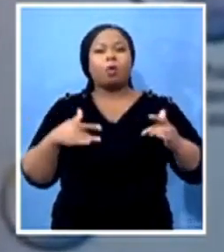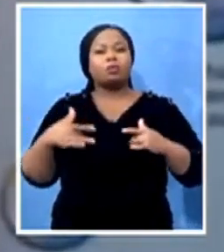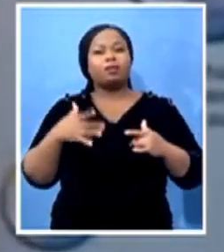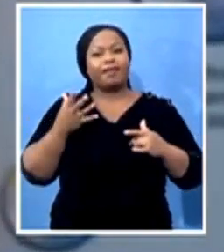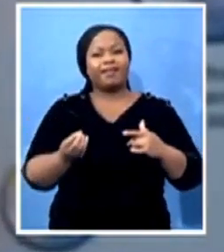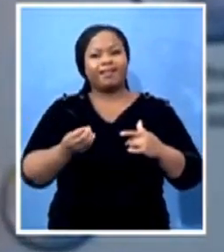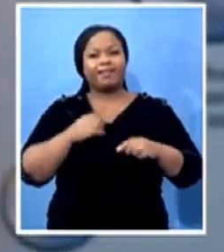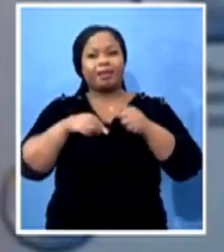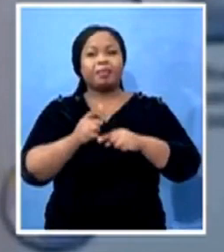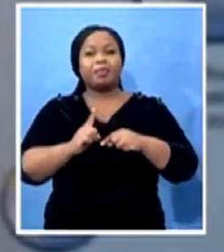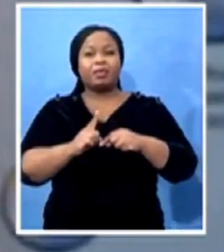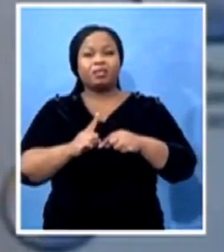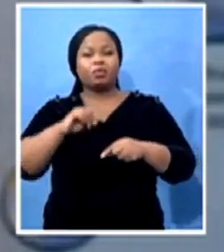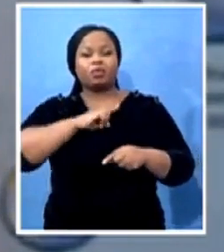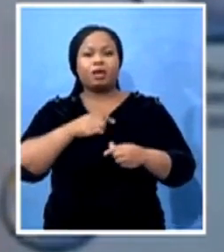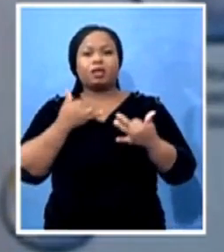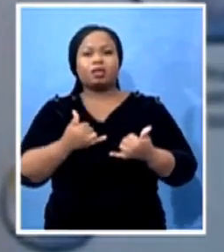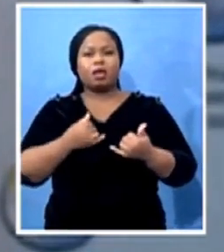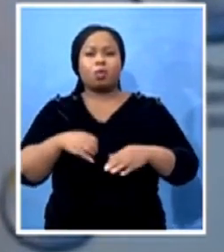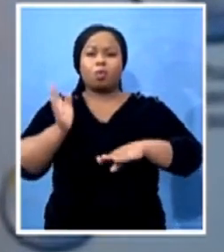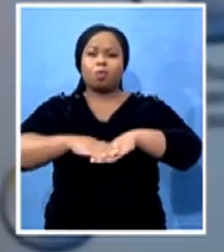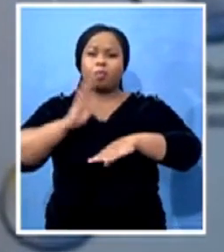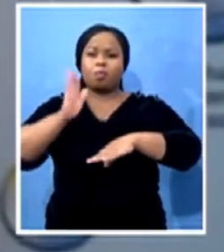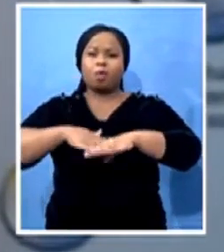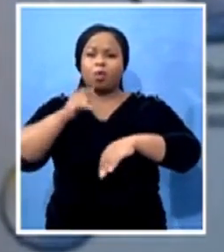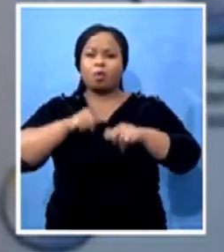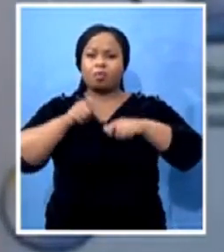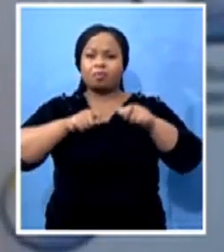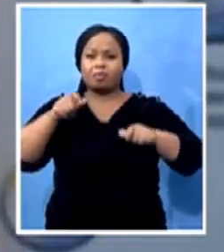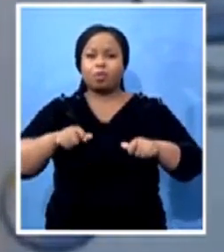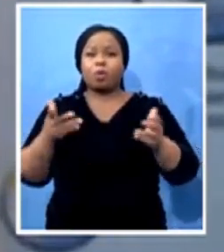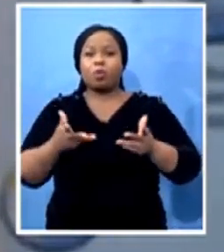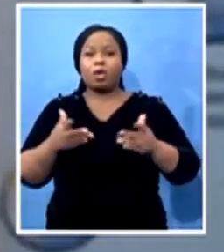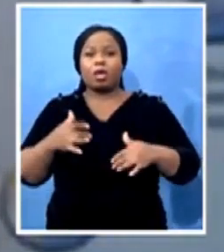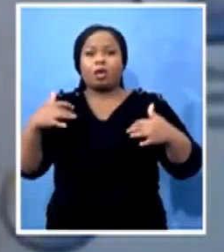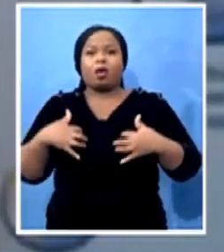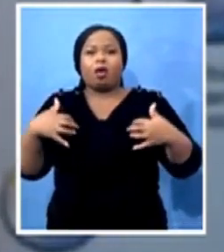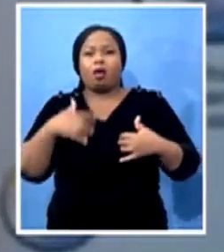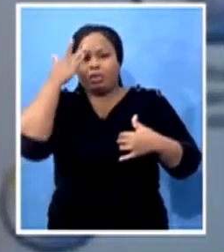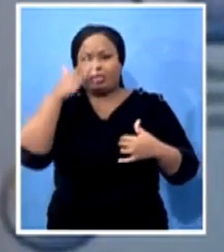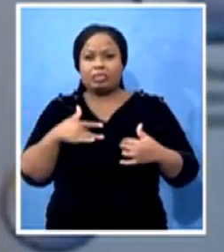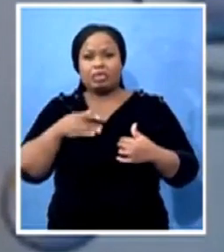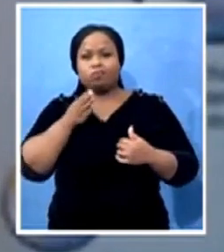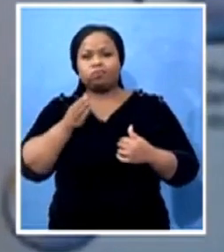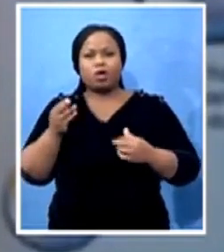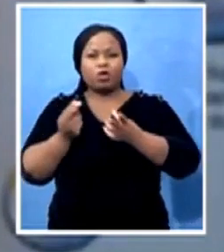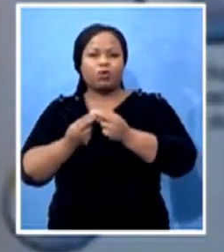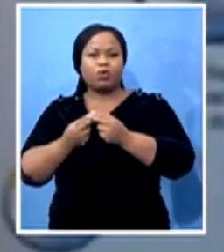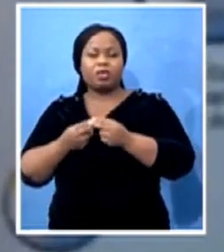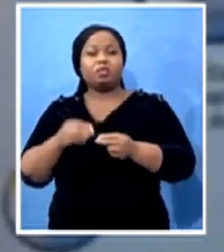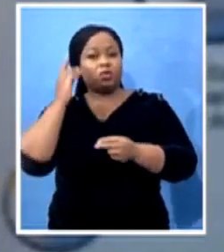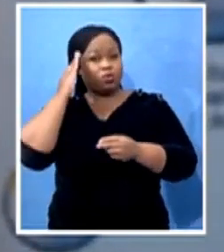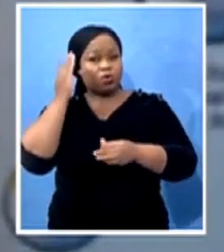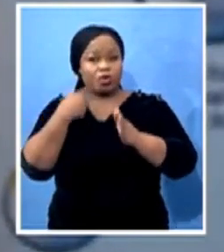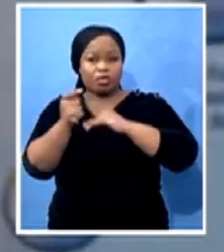numbers of patients in the trauma unit. And you would know that the sale of alcohol is what came into effect